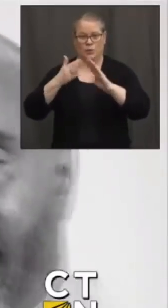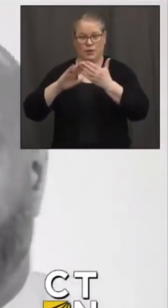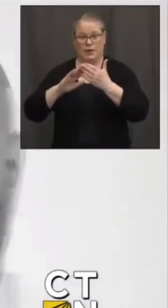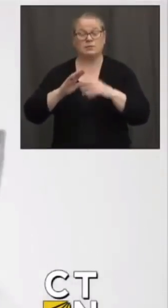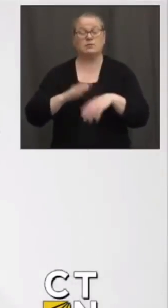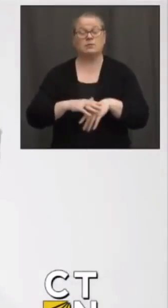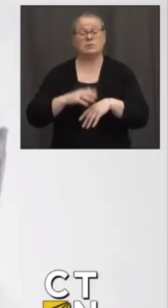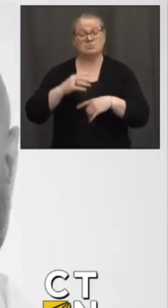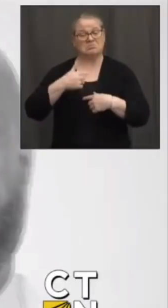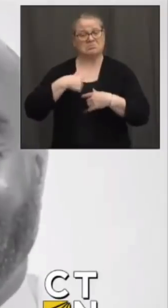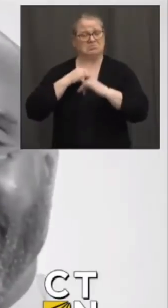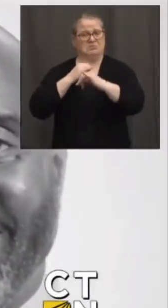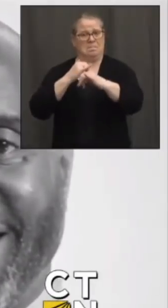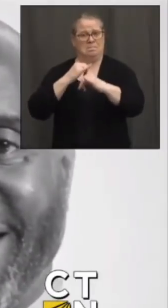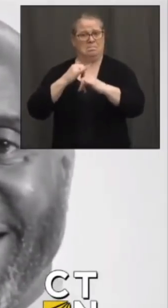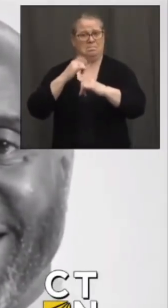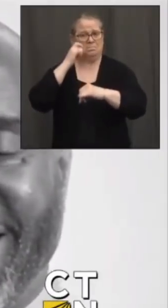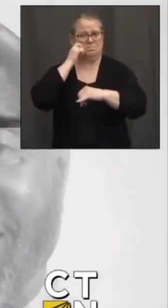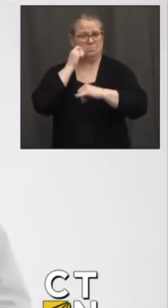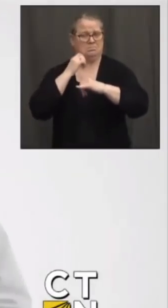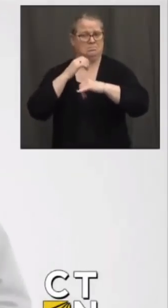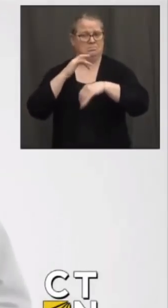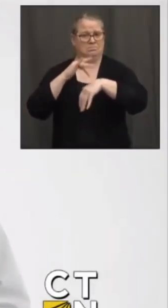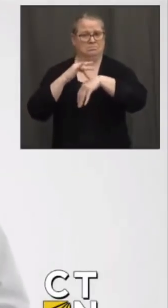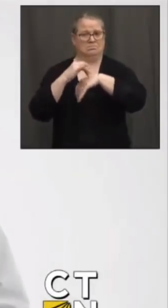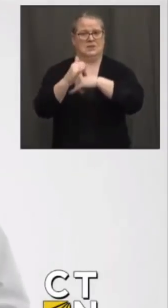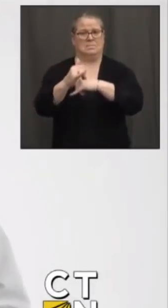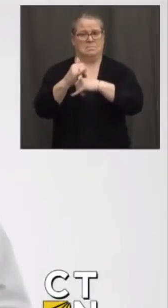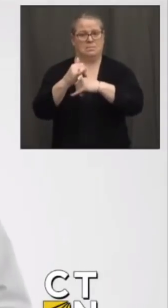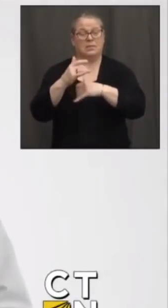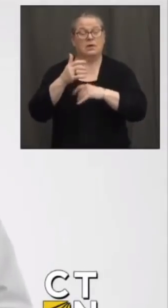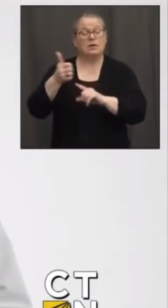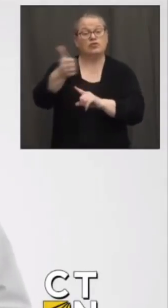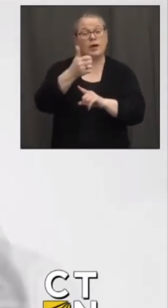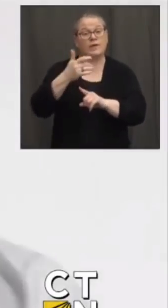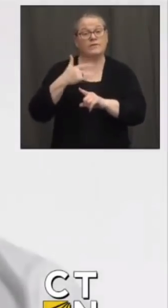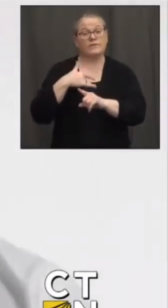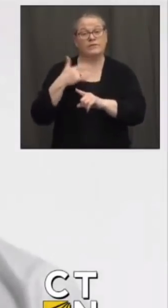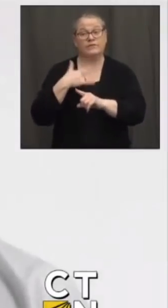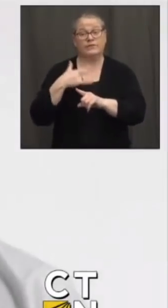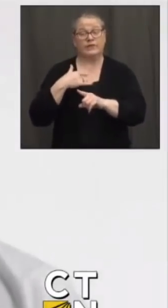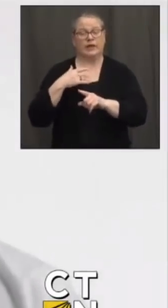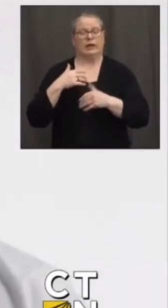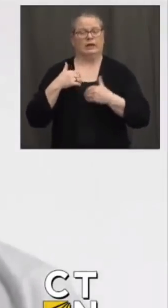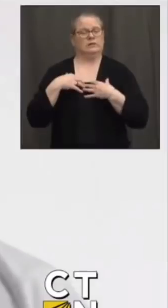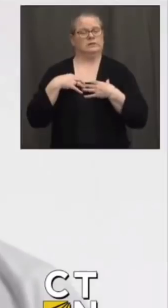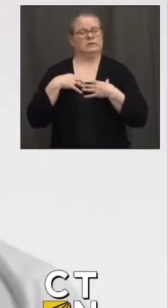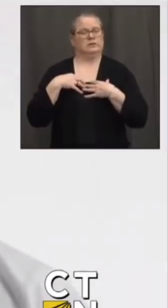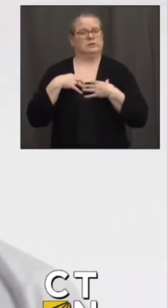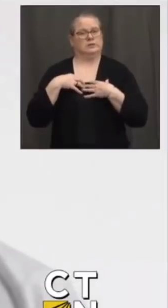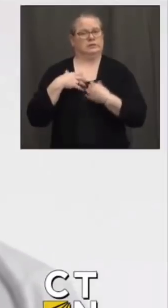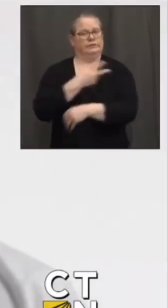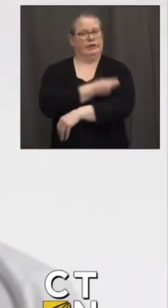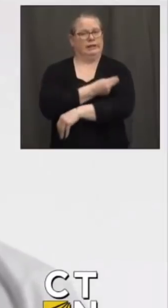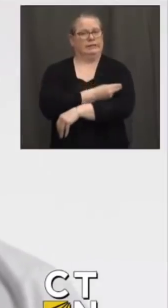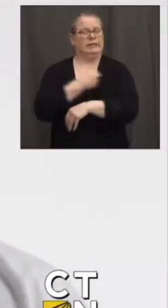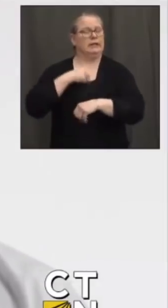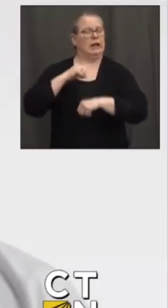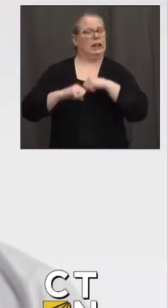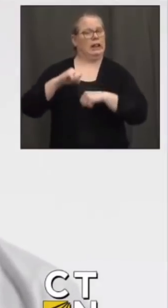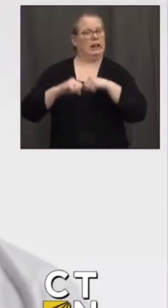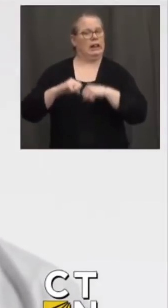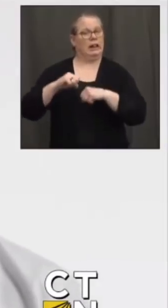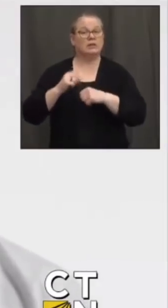community, I completely understand why there's vaccine hesitancy in communities of color. Reality of it all is doing nothing will